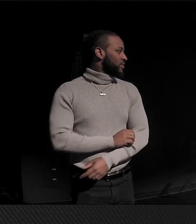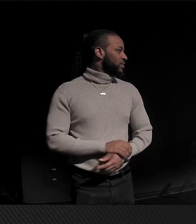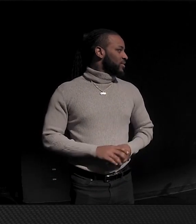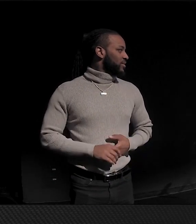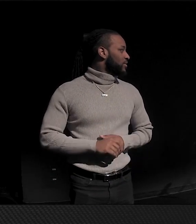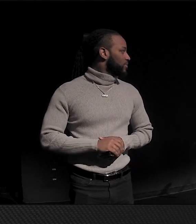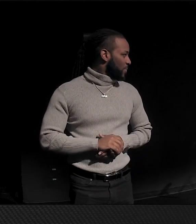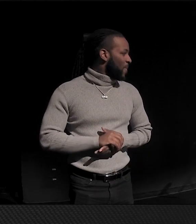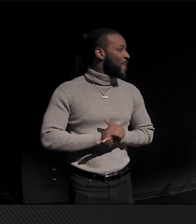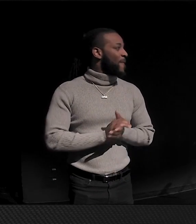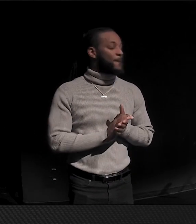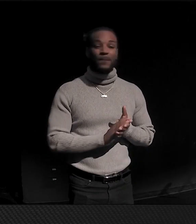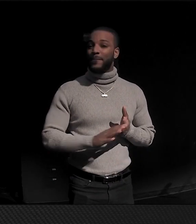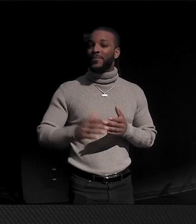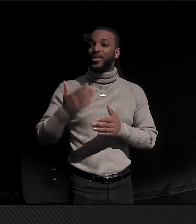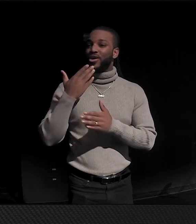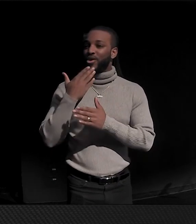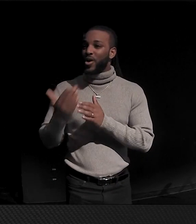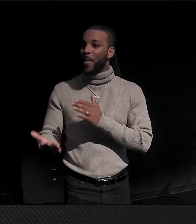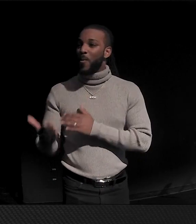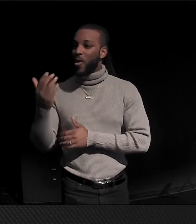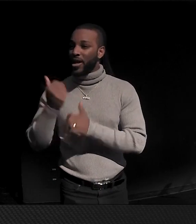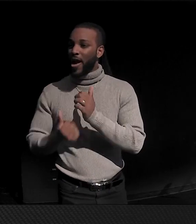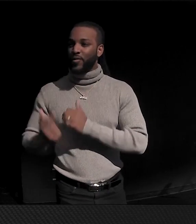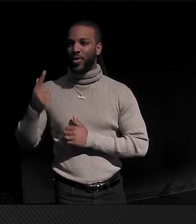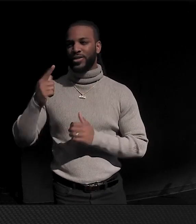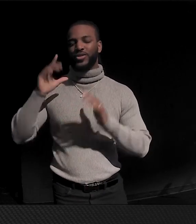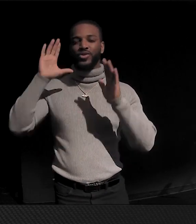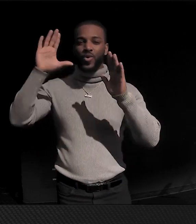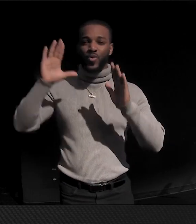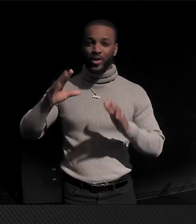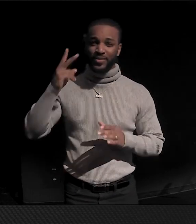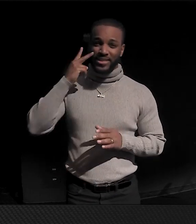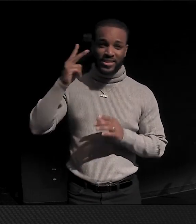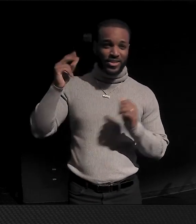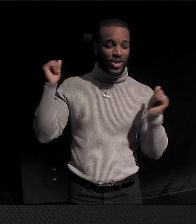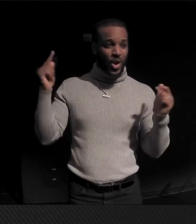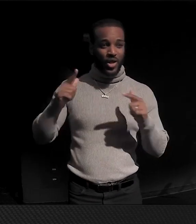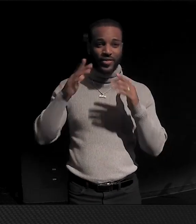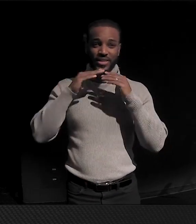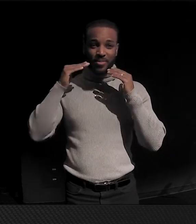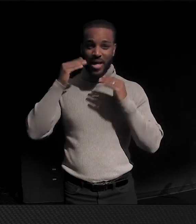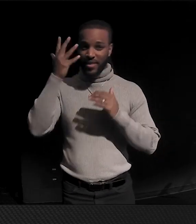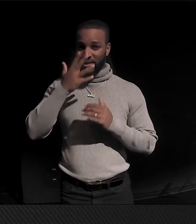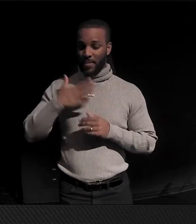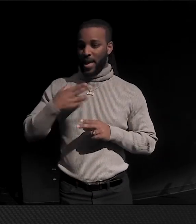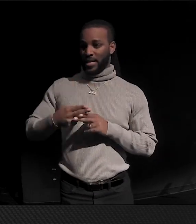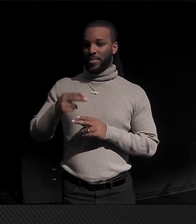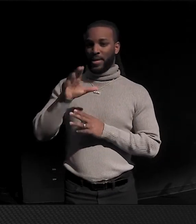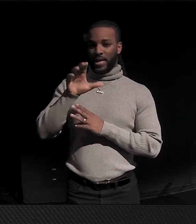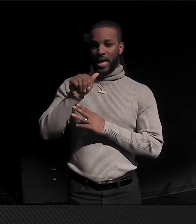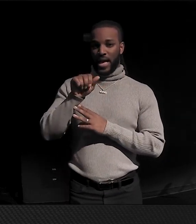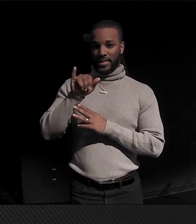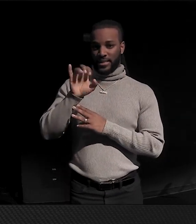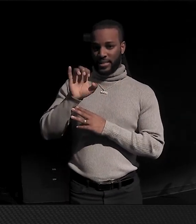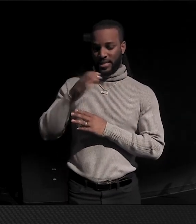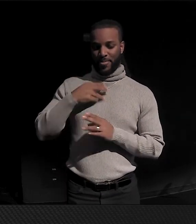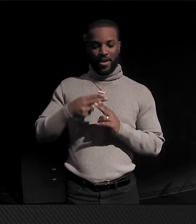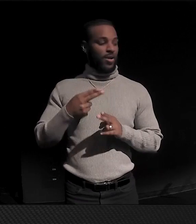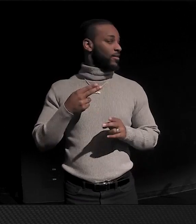Good morning, everyone. It is so wonderful to see all your smiling faces. My name is Cassie, and I'm with my friend